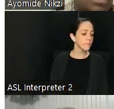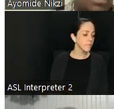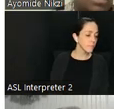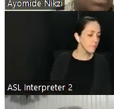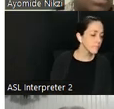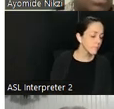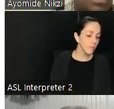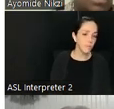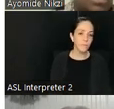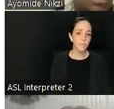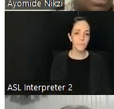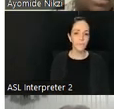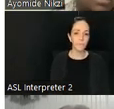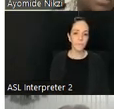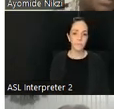Might be under the